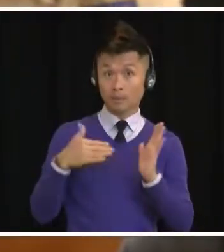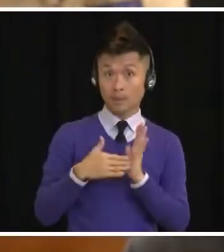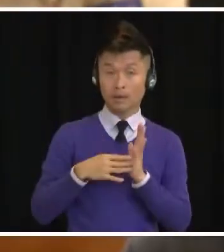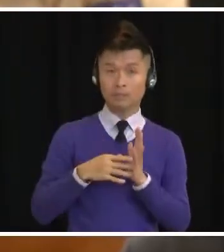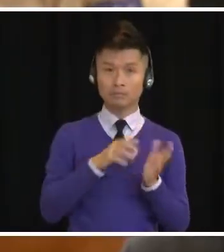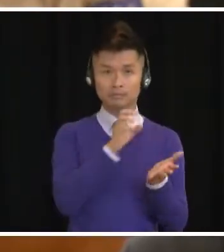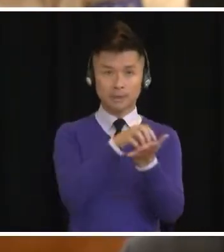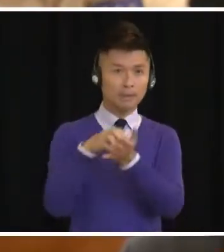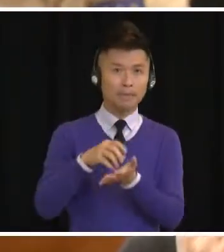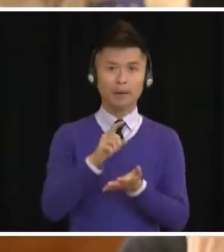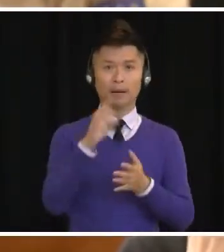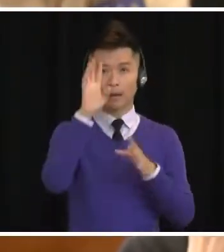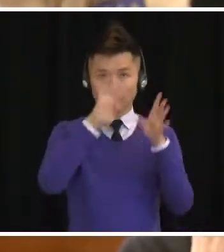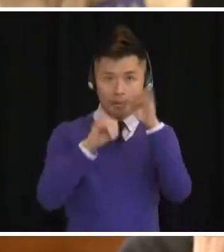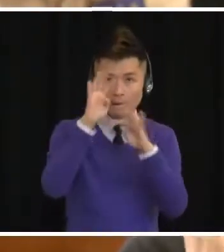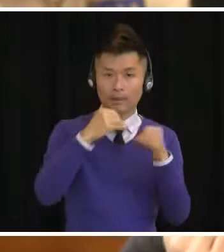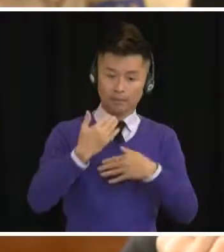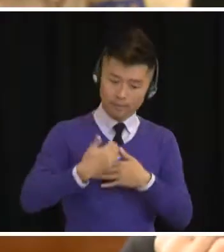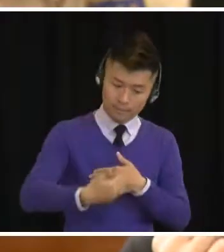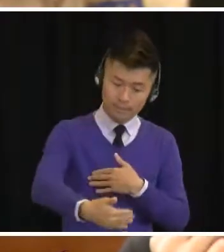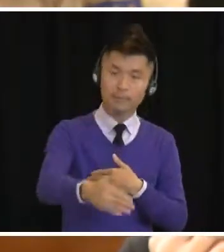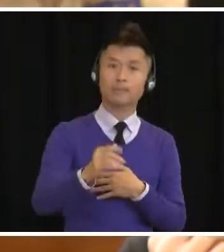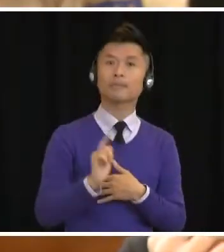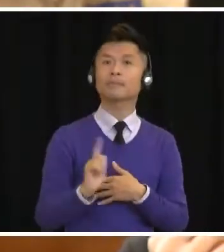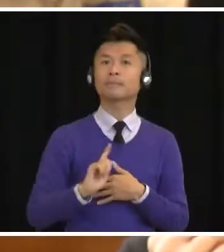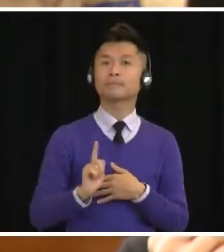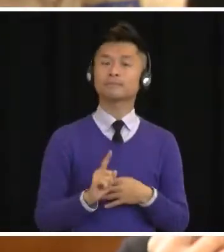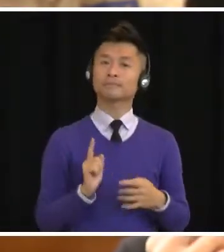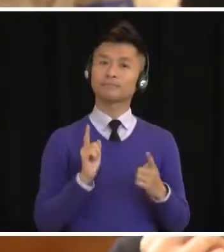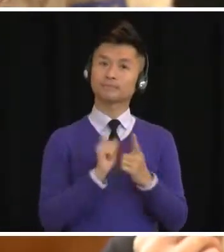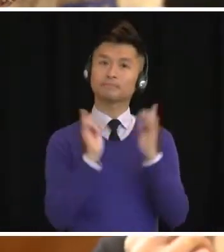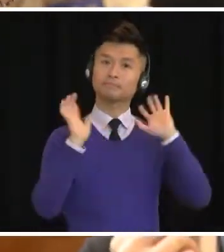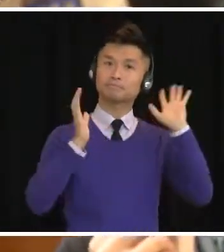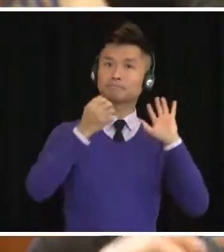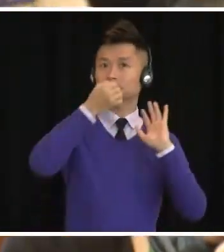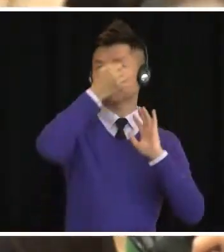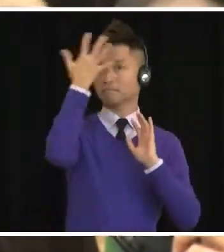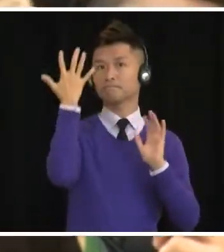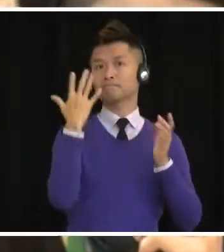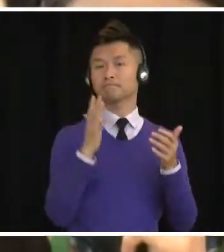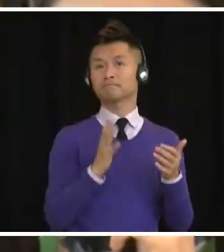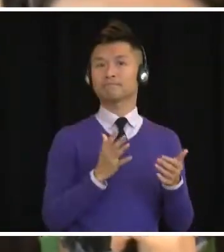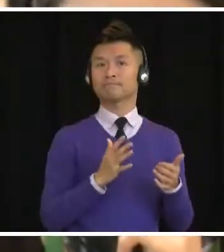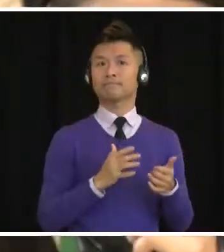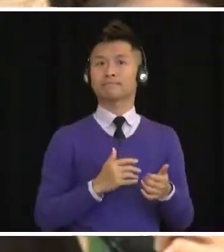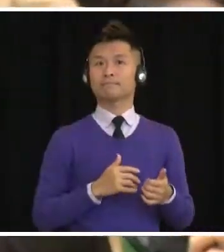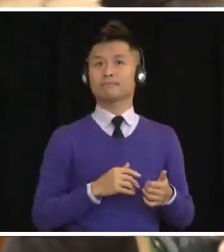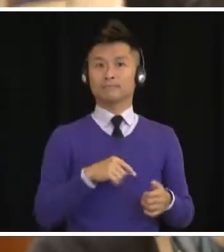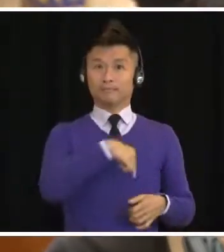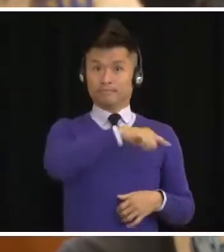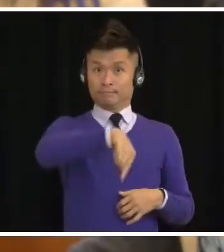the complaints, how are these complaints handled?